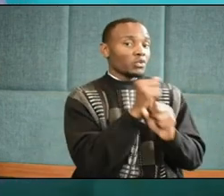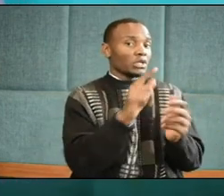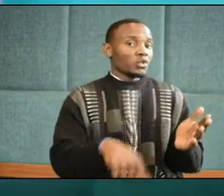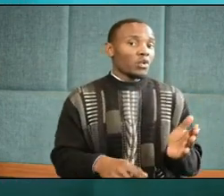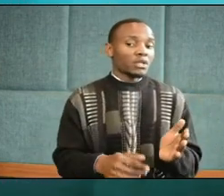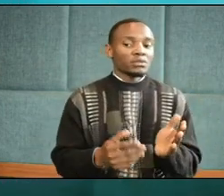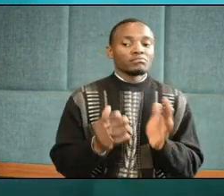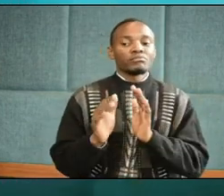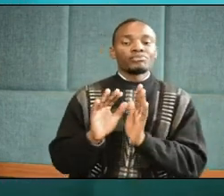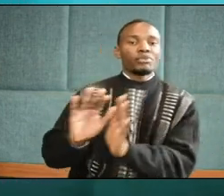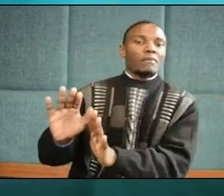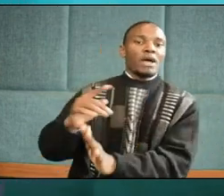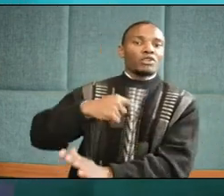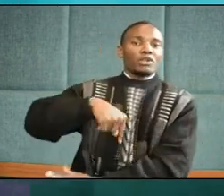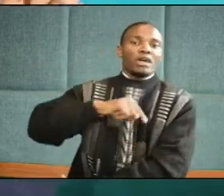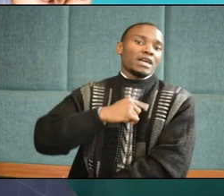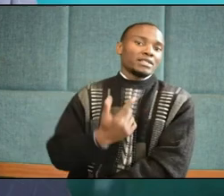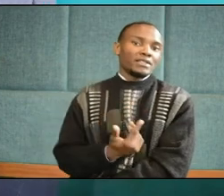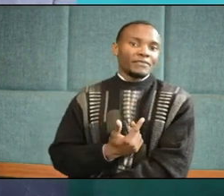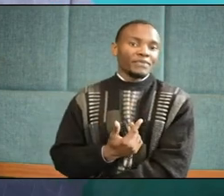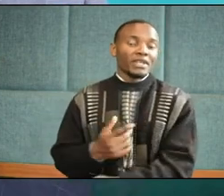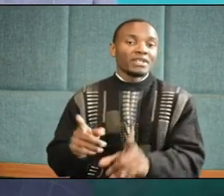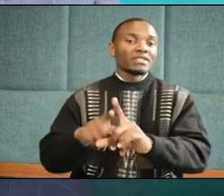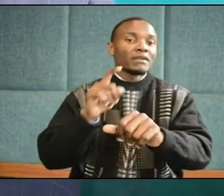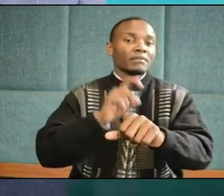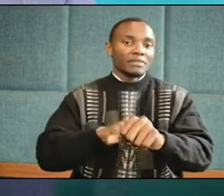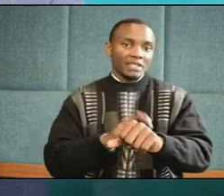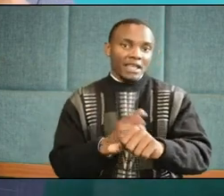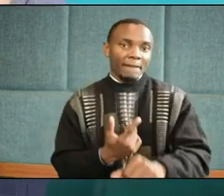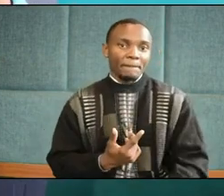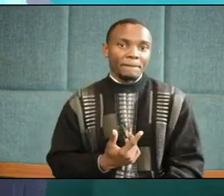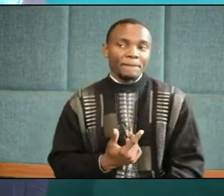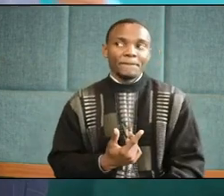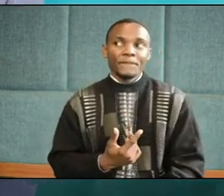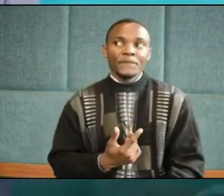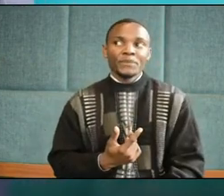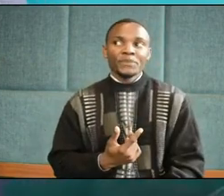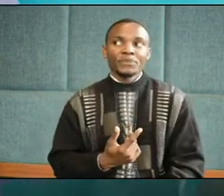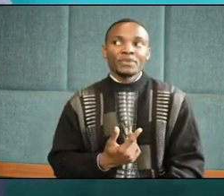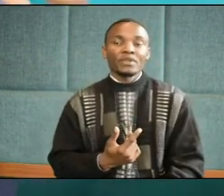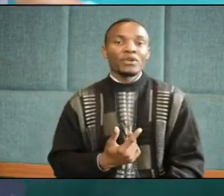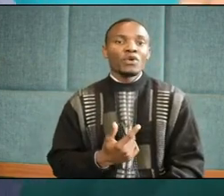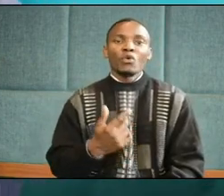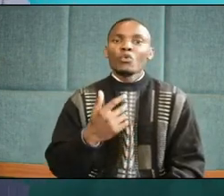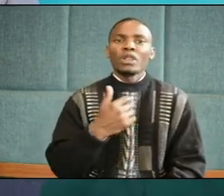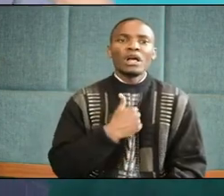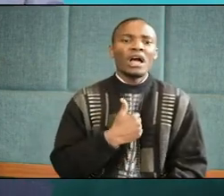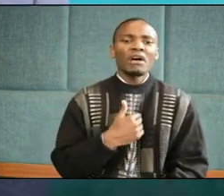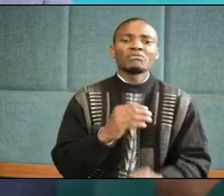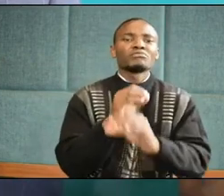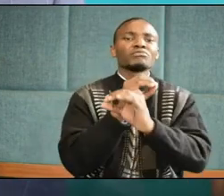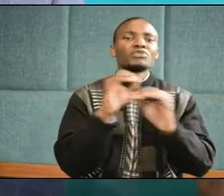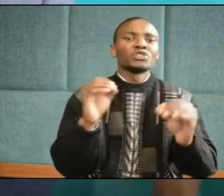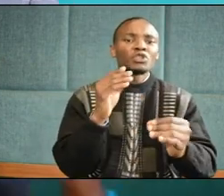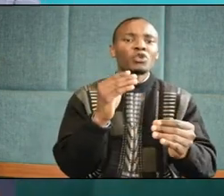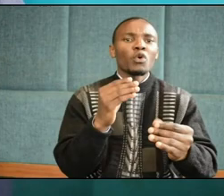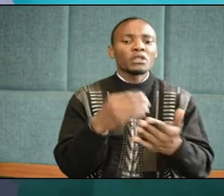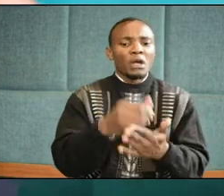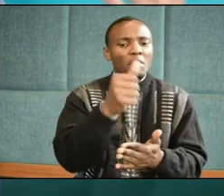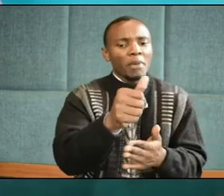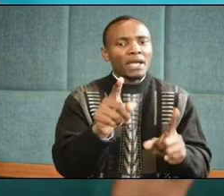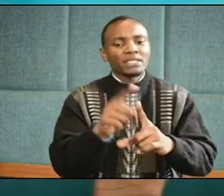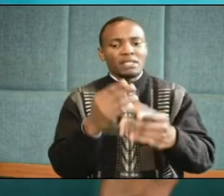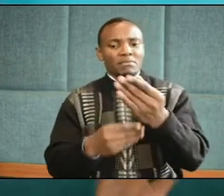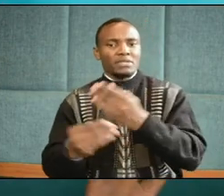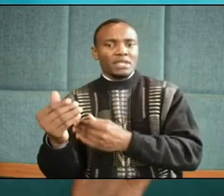turn against us. Even when there will be no even buying and selling.